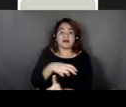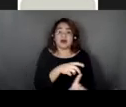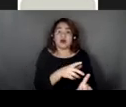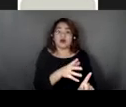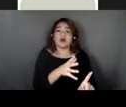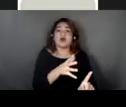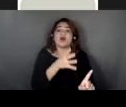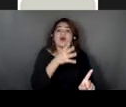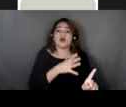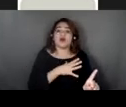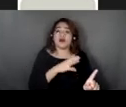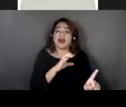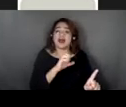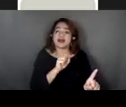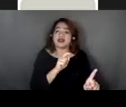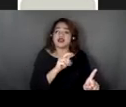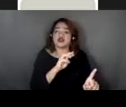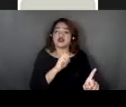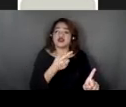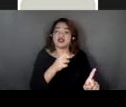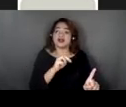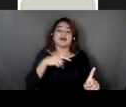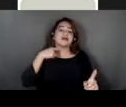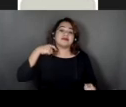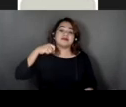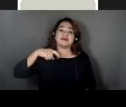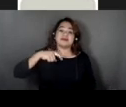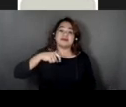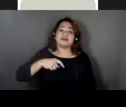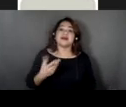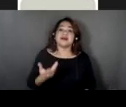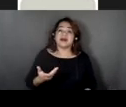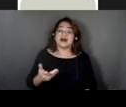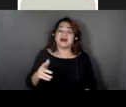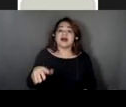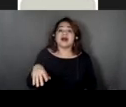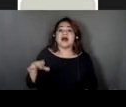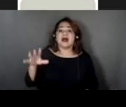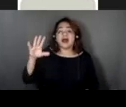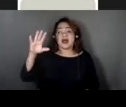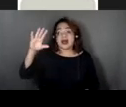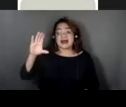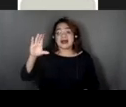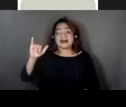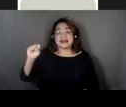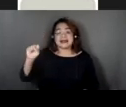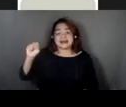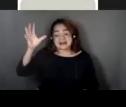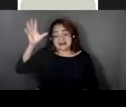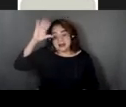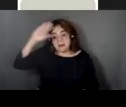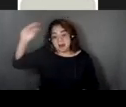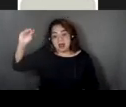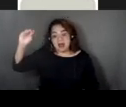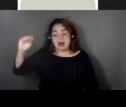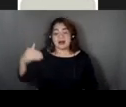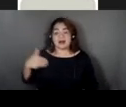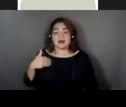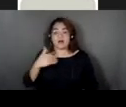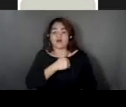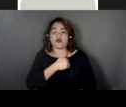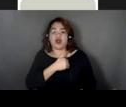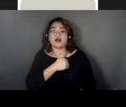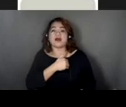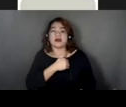being a cis male, breast cancer is quite rare, but still the risk of breast cancer is lower than it is in